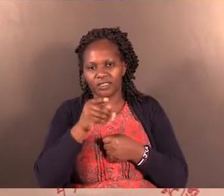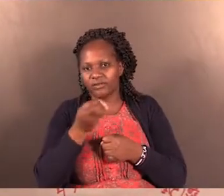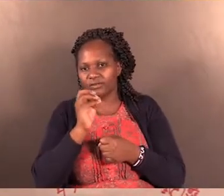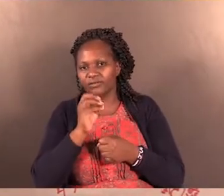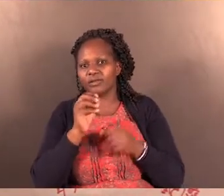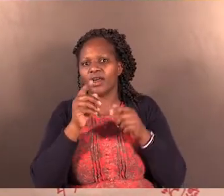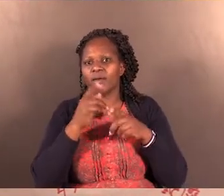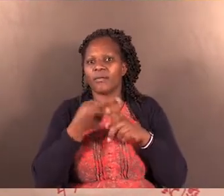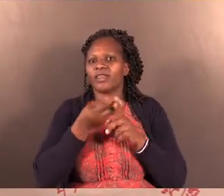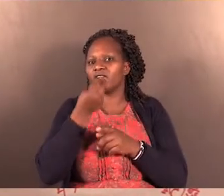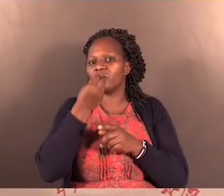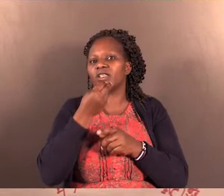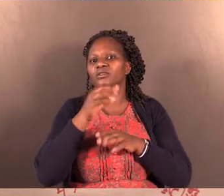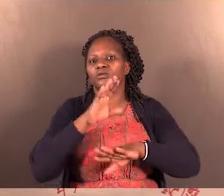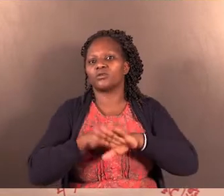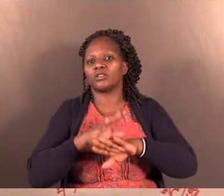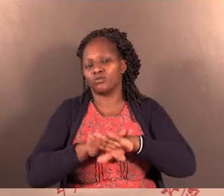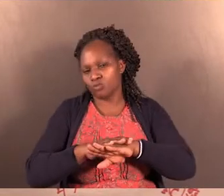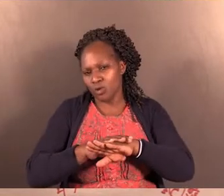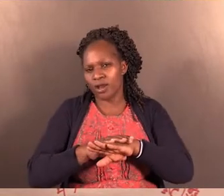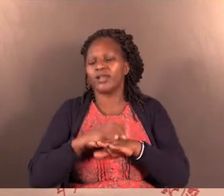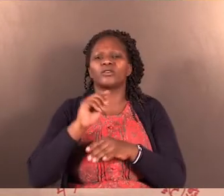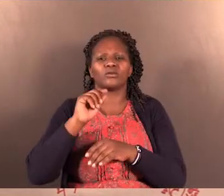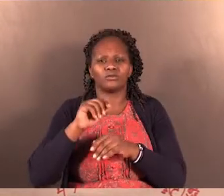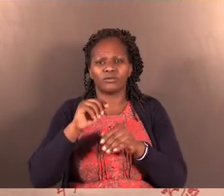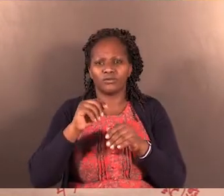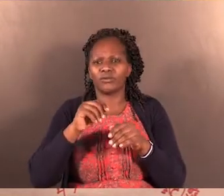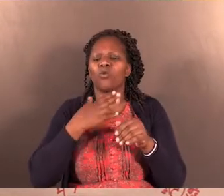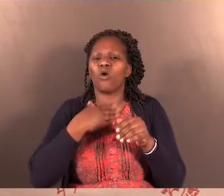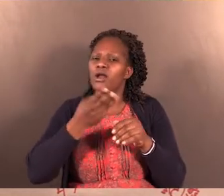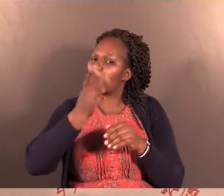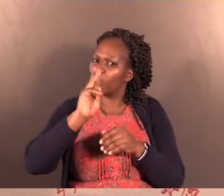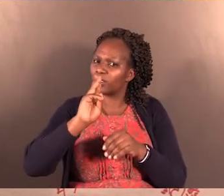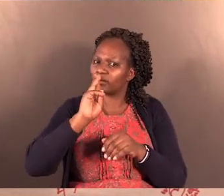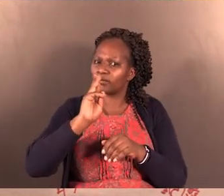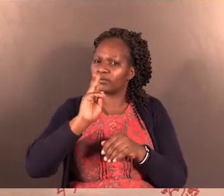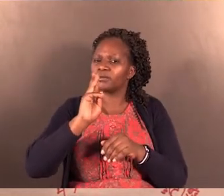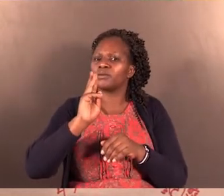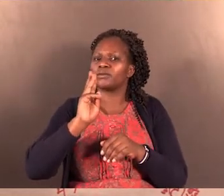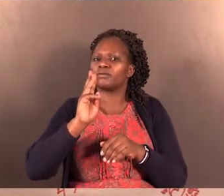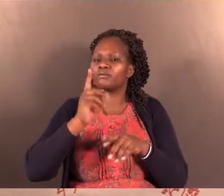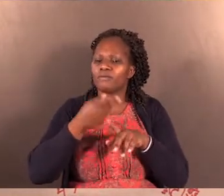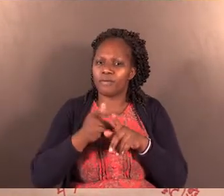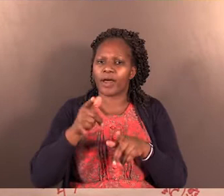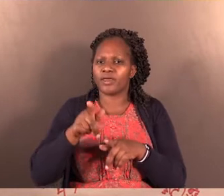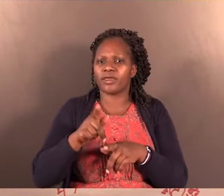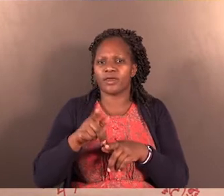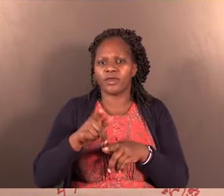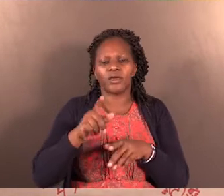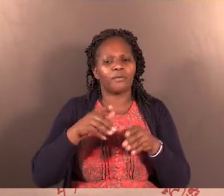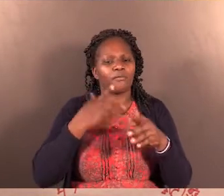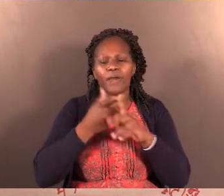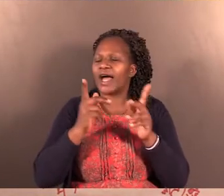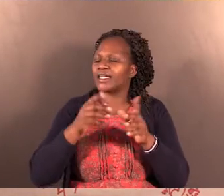do this. Yes, the food is very attractive. The food is very nice. There's even wine. We can take all these things. But then it